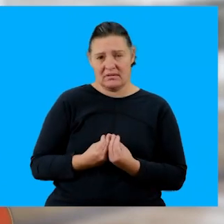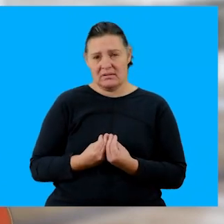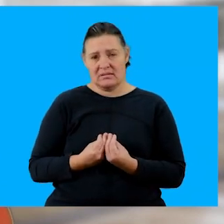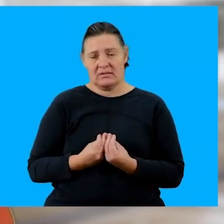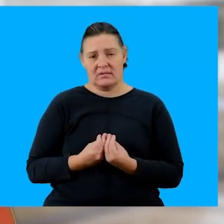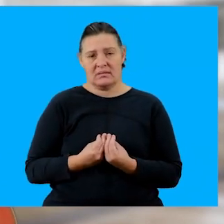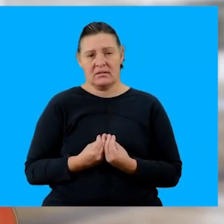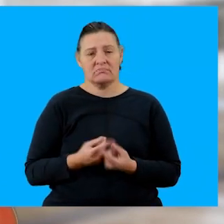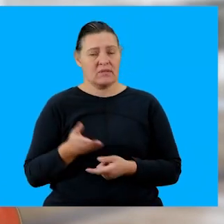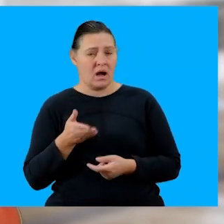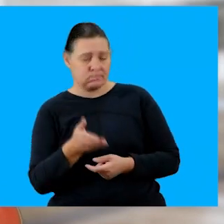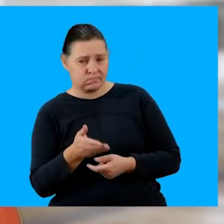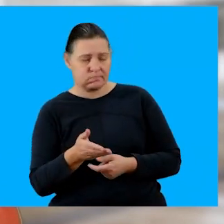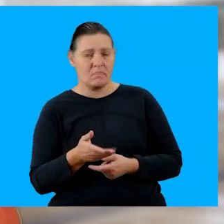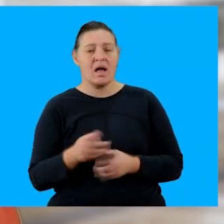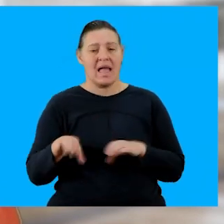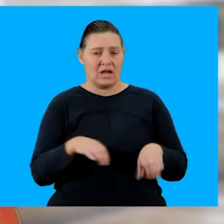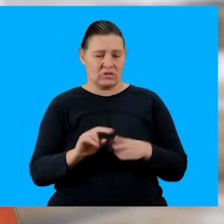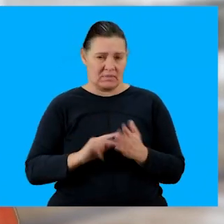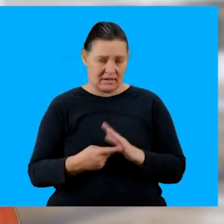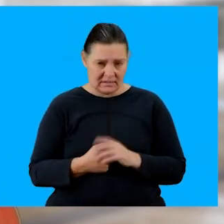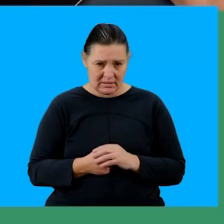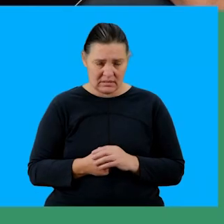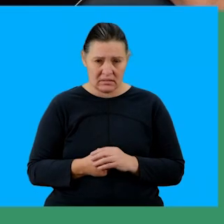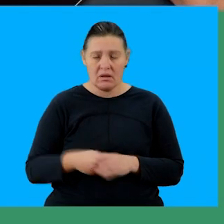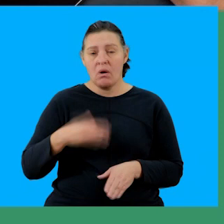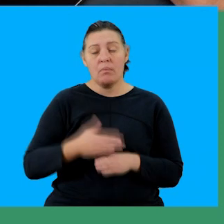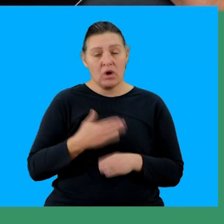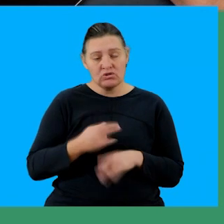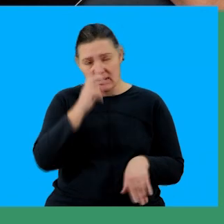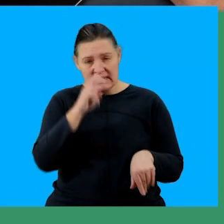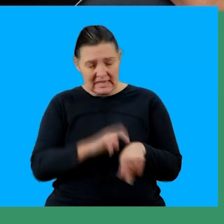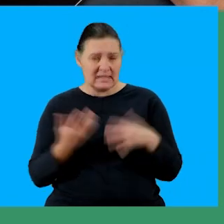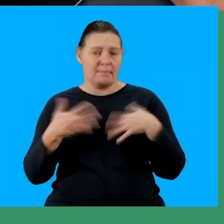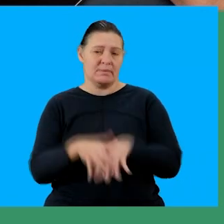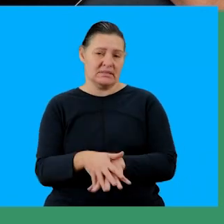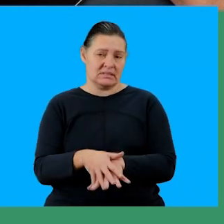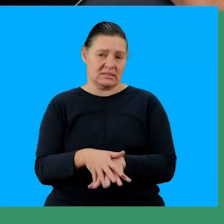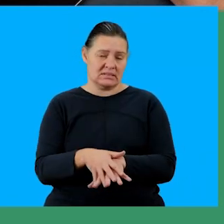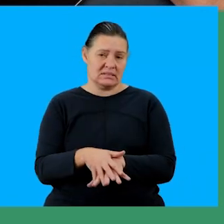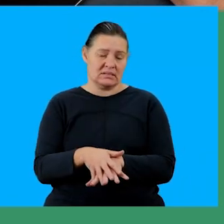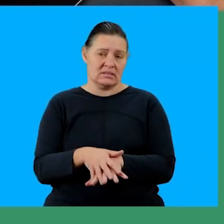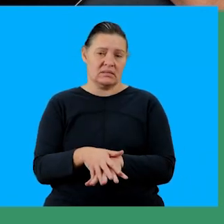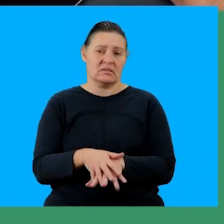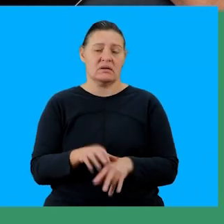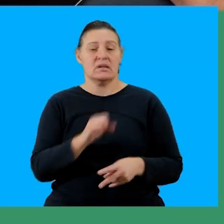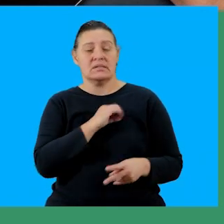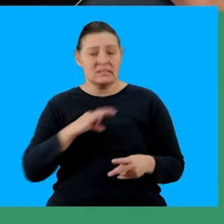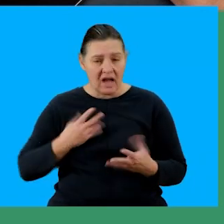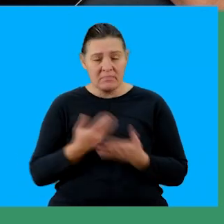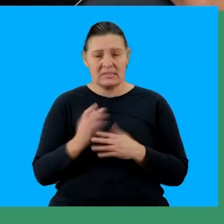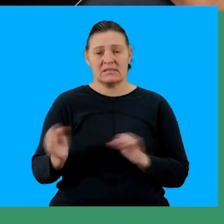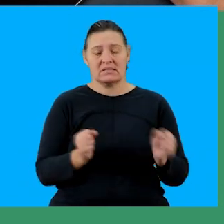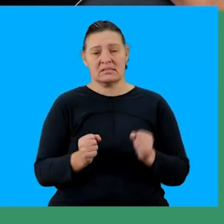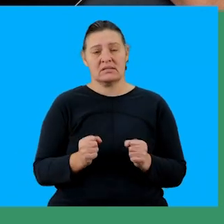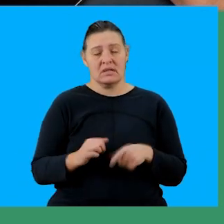everything that is outlined on the action plan. Operations need to be implemented. Staff must